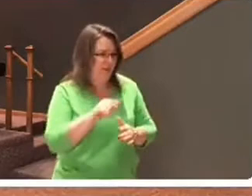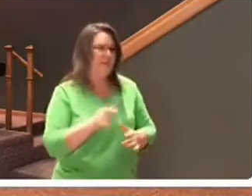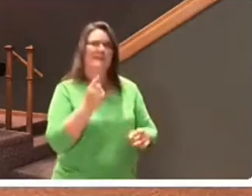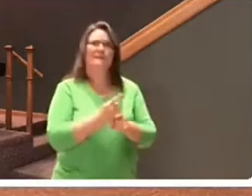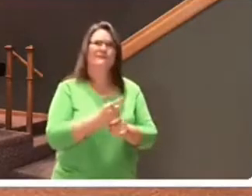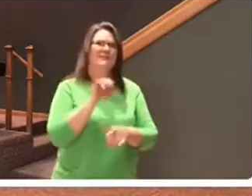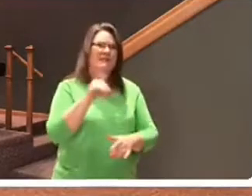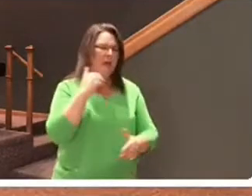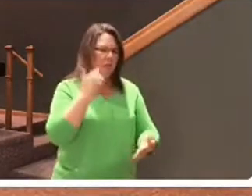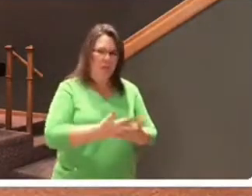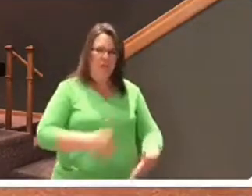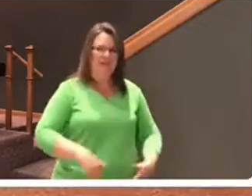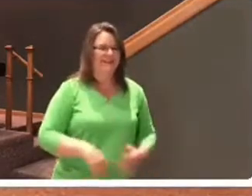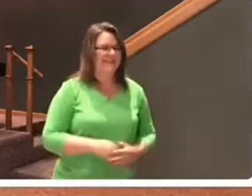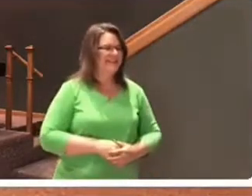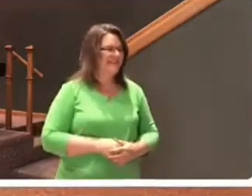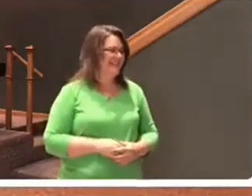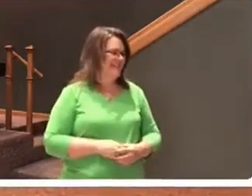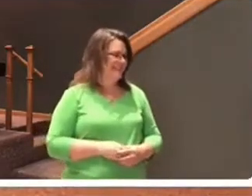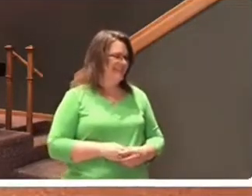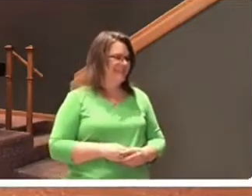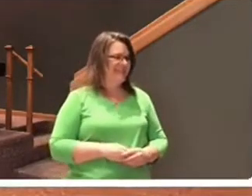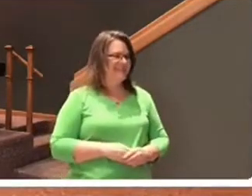just that good.